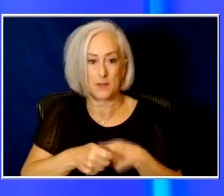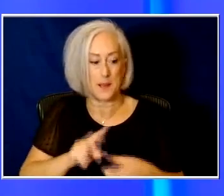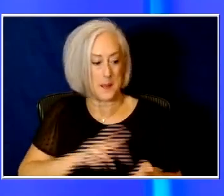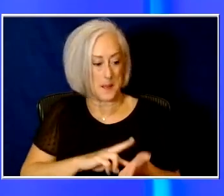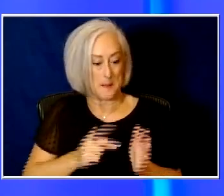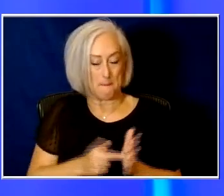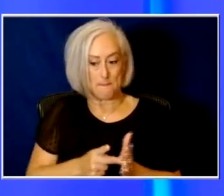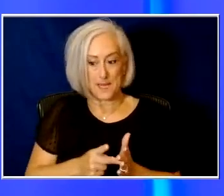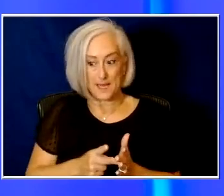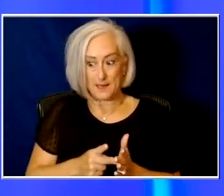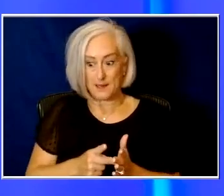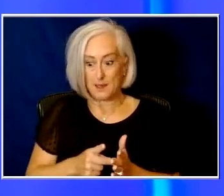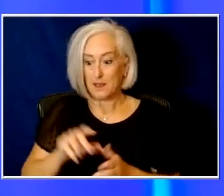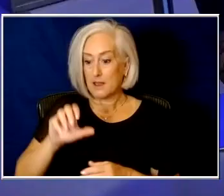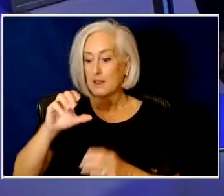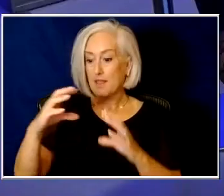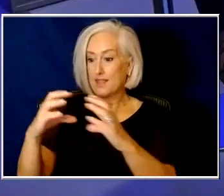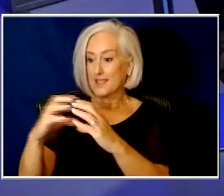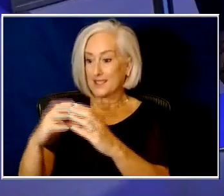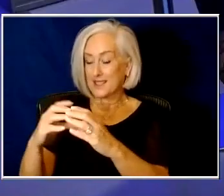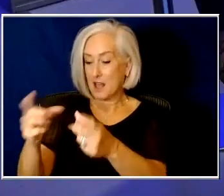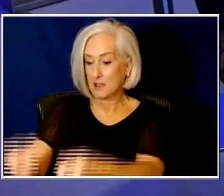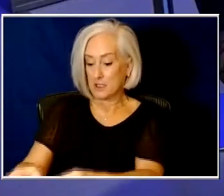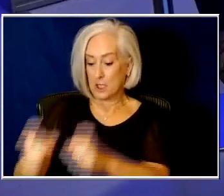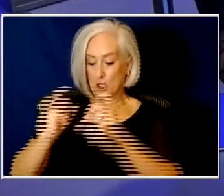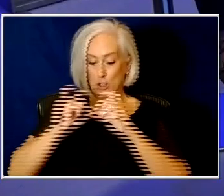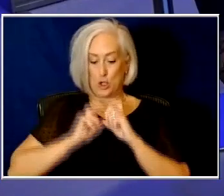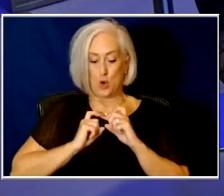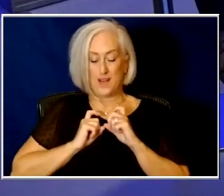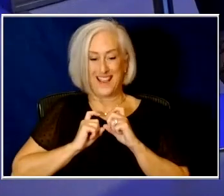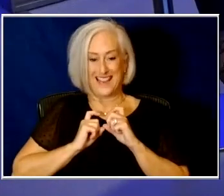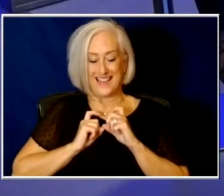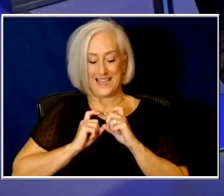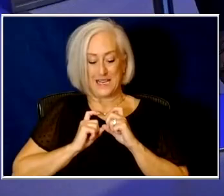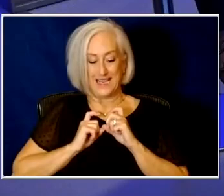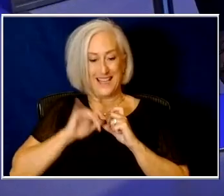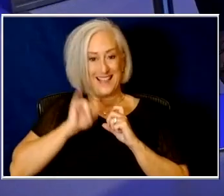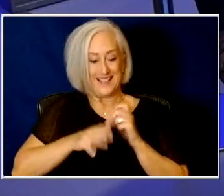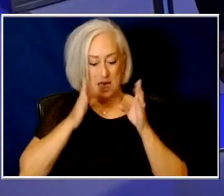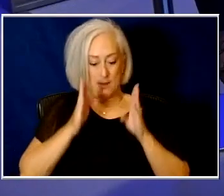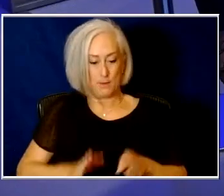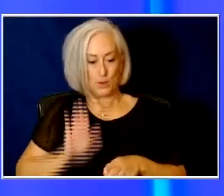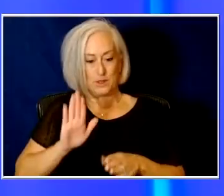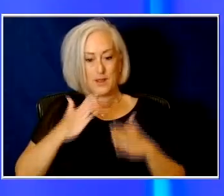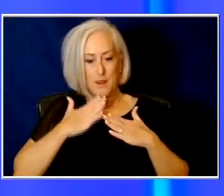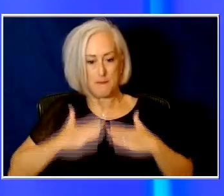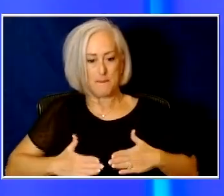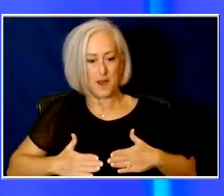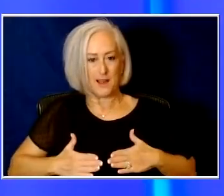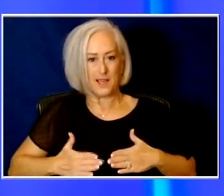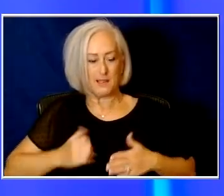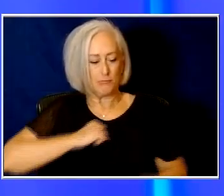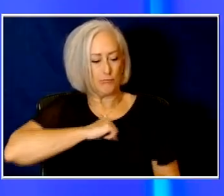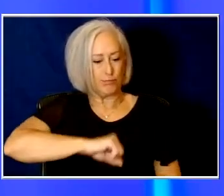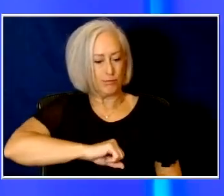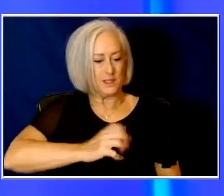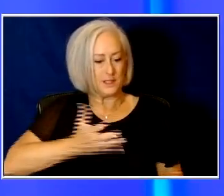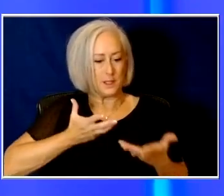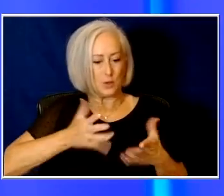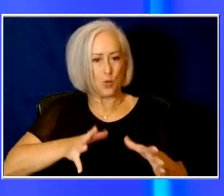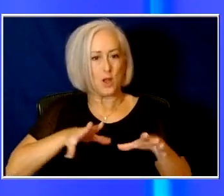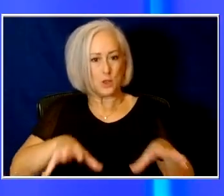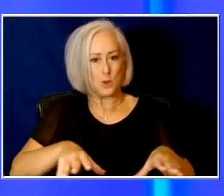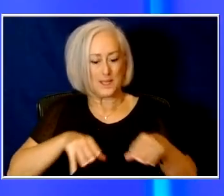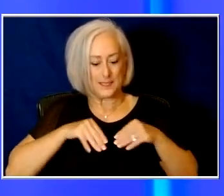patient's body. That's usually not the best thing. Yeah, that's not the best thing, but it happens about 50% of the time after the transplant is done,